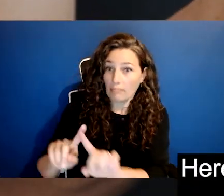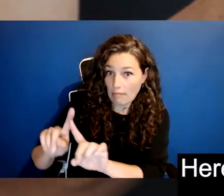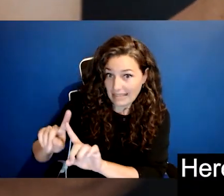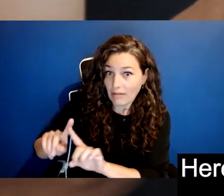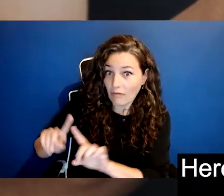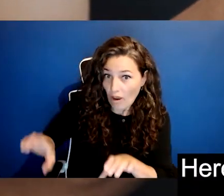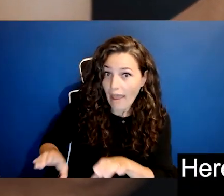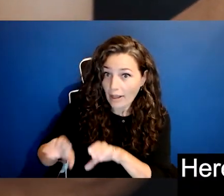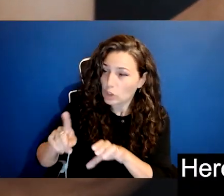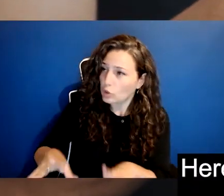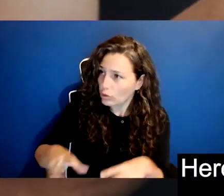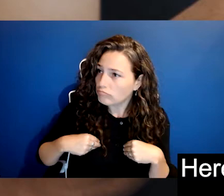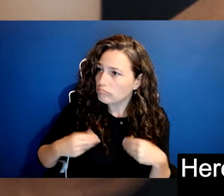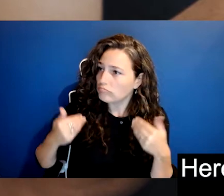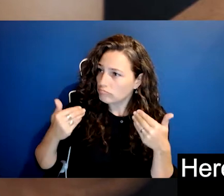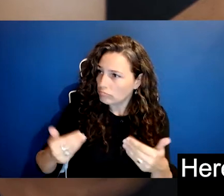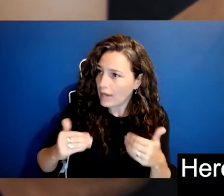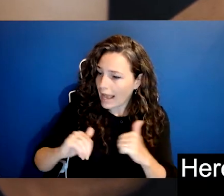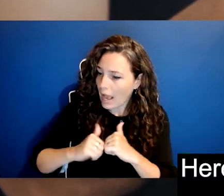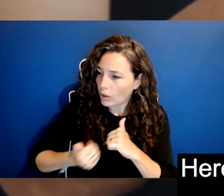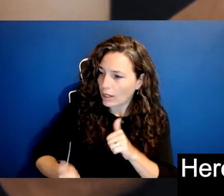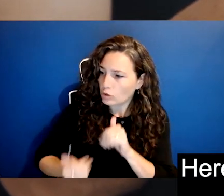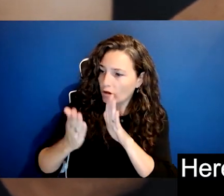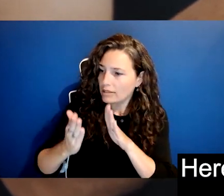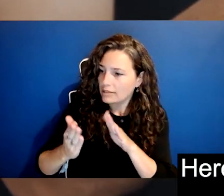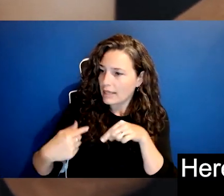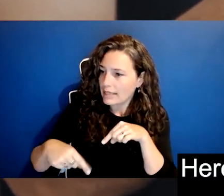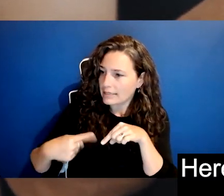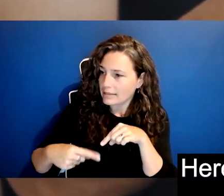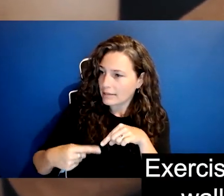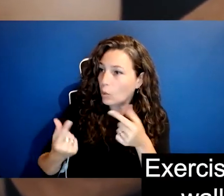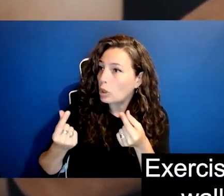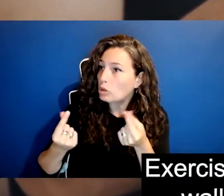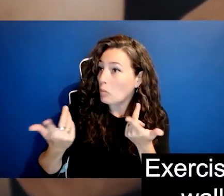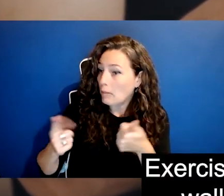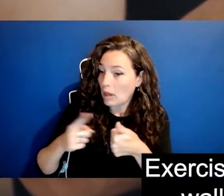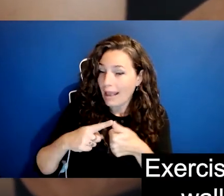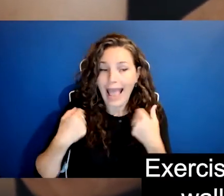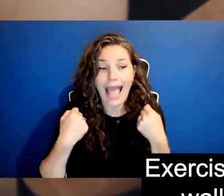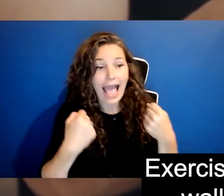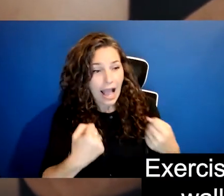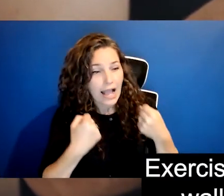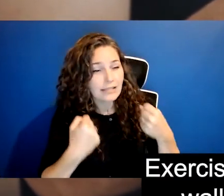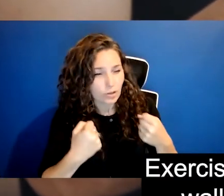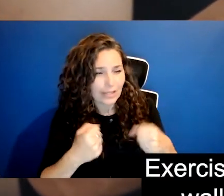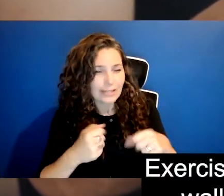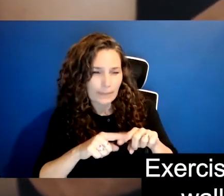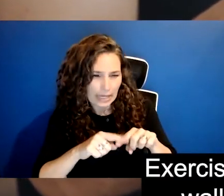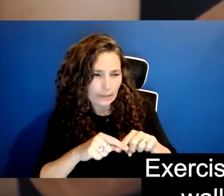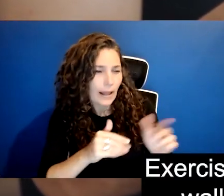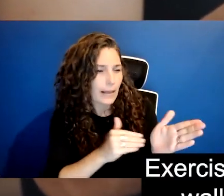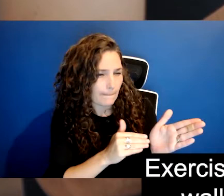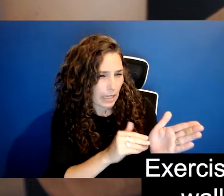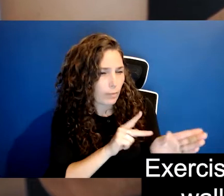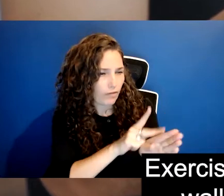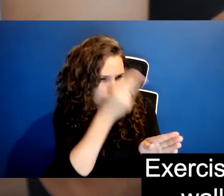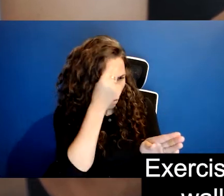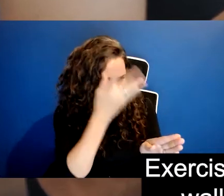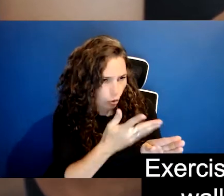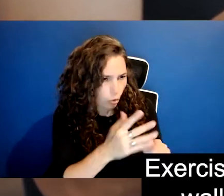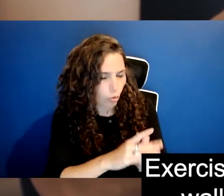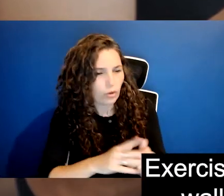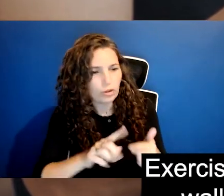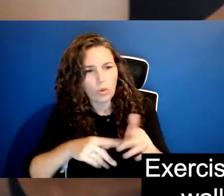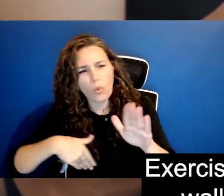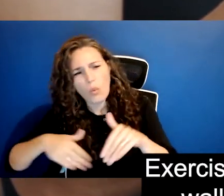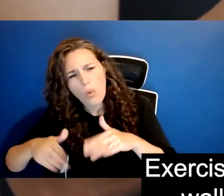Here are more actions you can take to address your anxiety. Exercise as recommended by a medical professional.